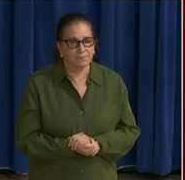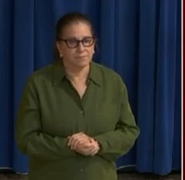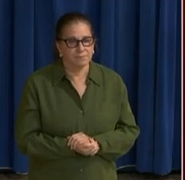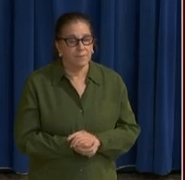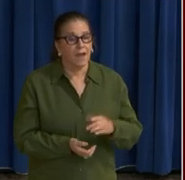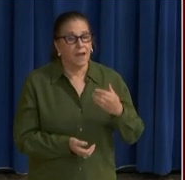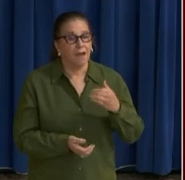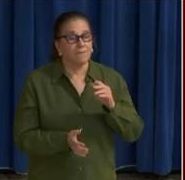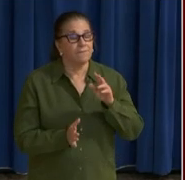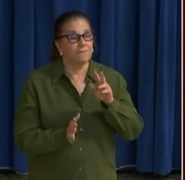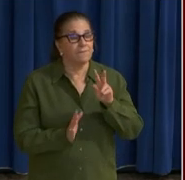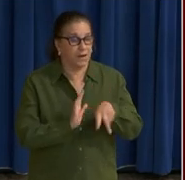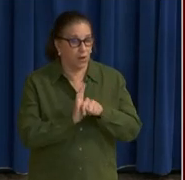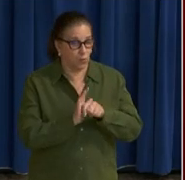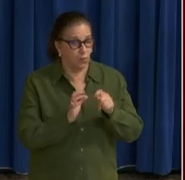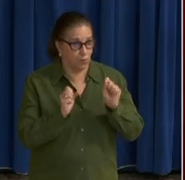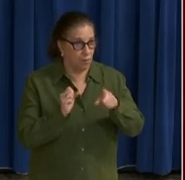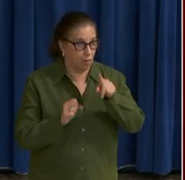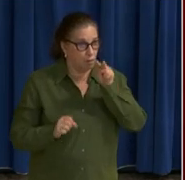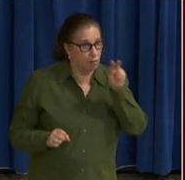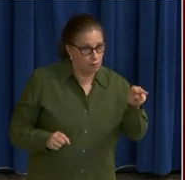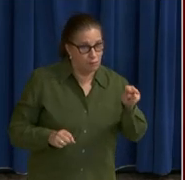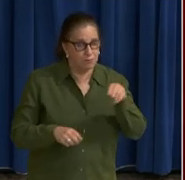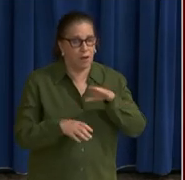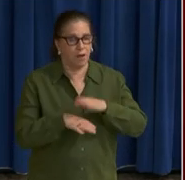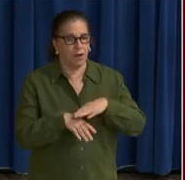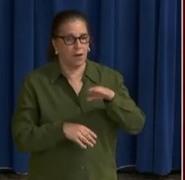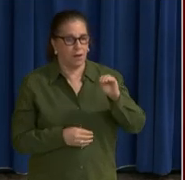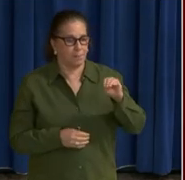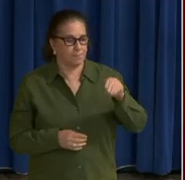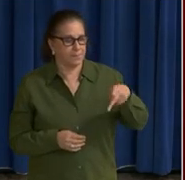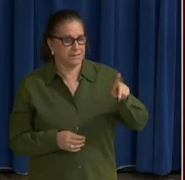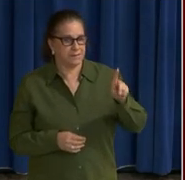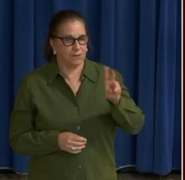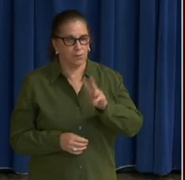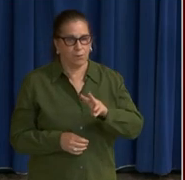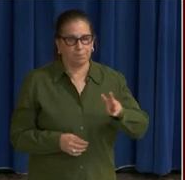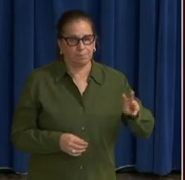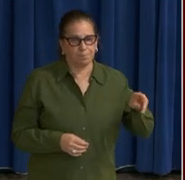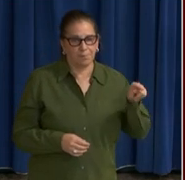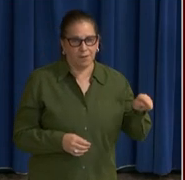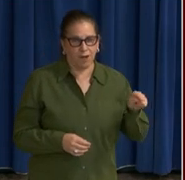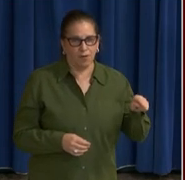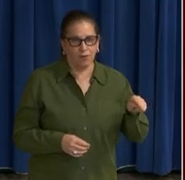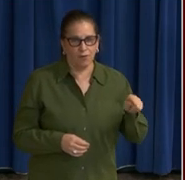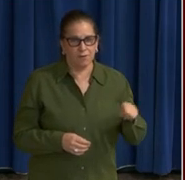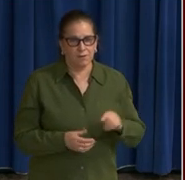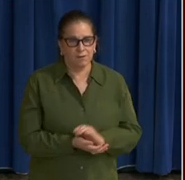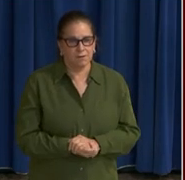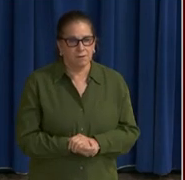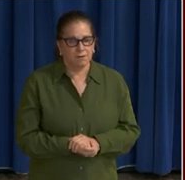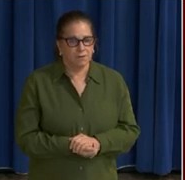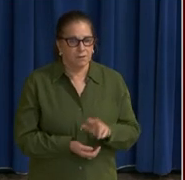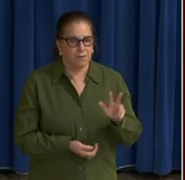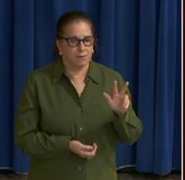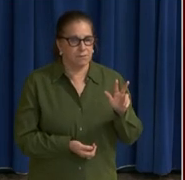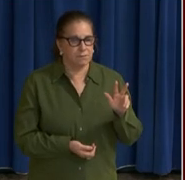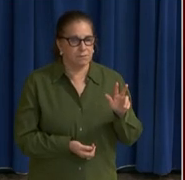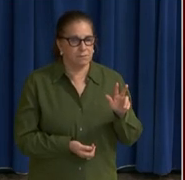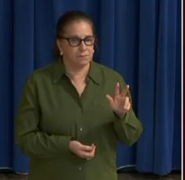Videos. Yesterday at about 3:49 p.m., uniformed members of the 7th